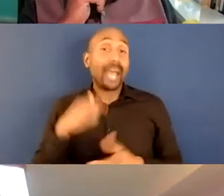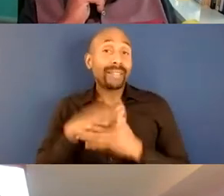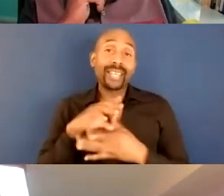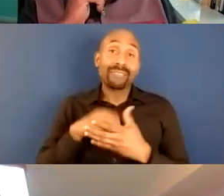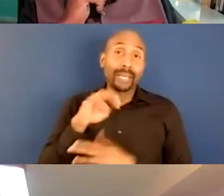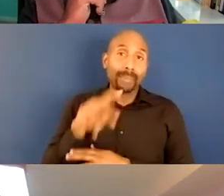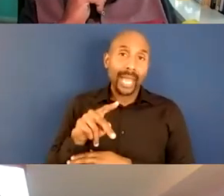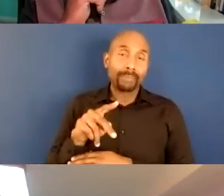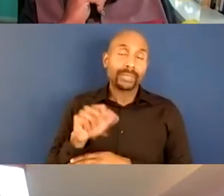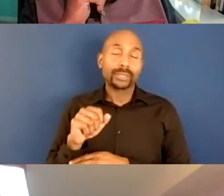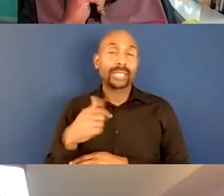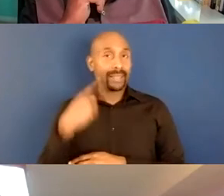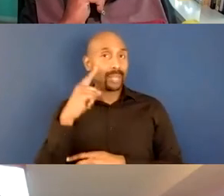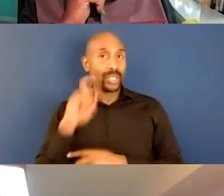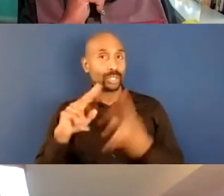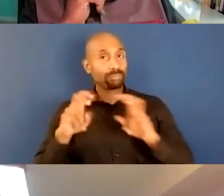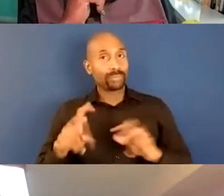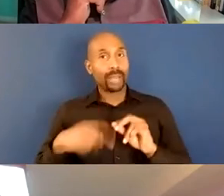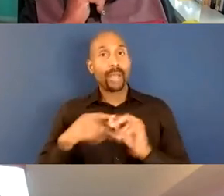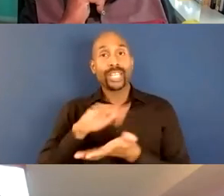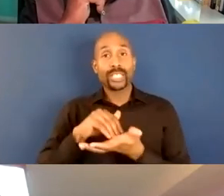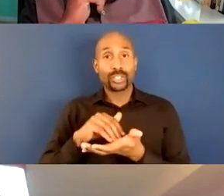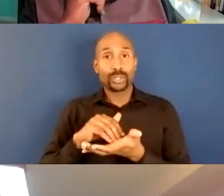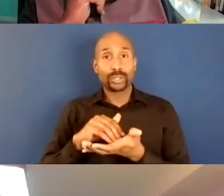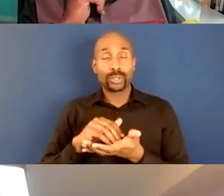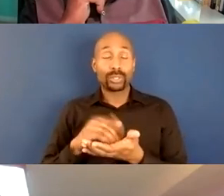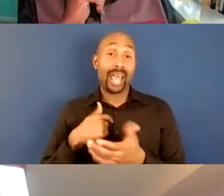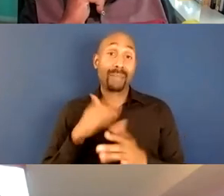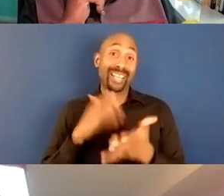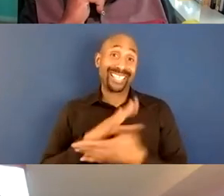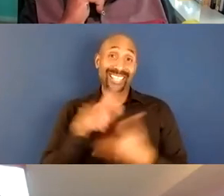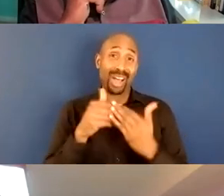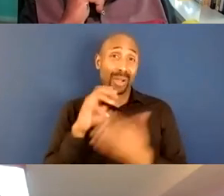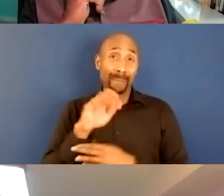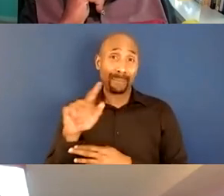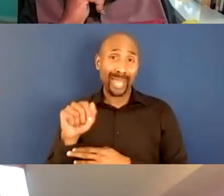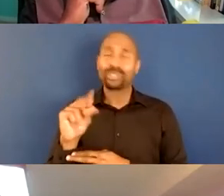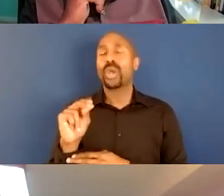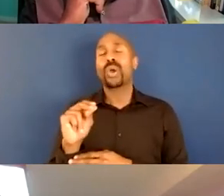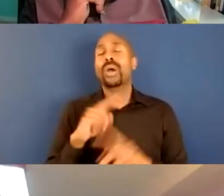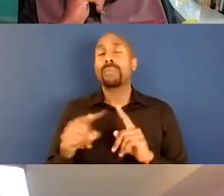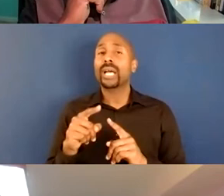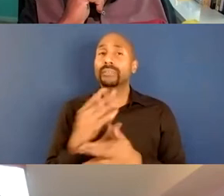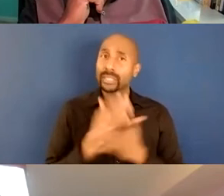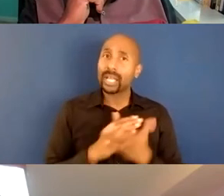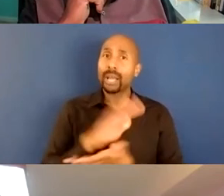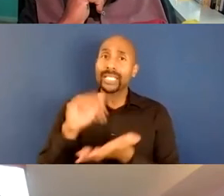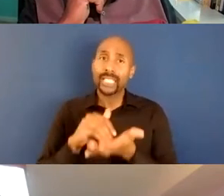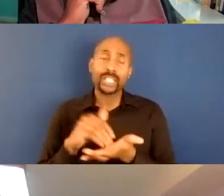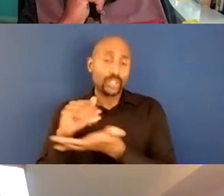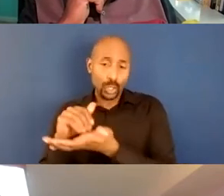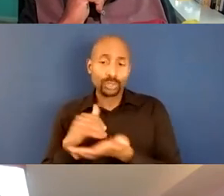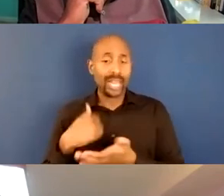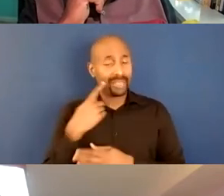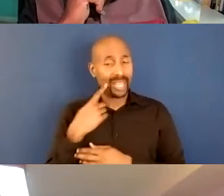No. Are there some centers that people would welcome and embrace? Sure. But I think that we have to also take